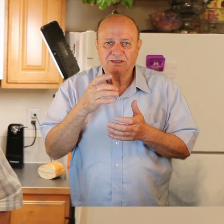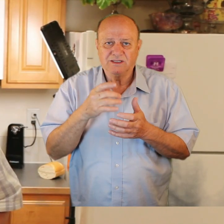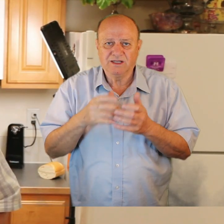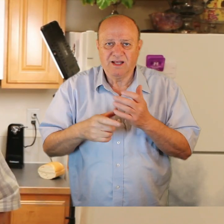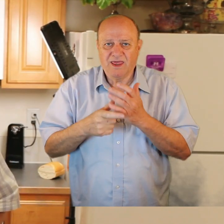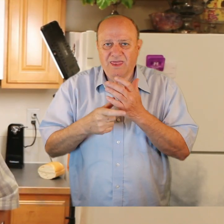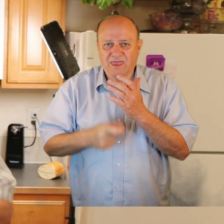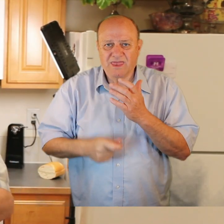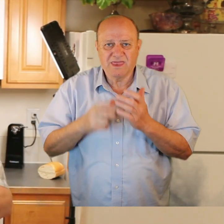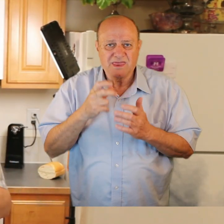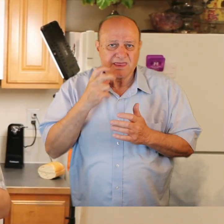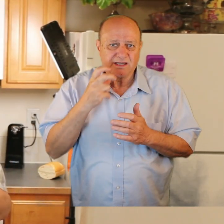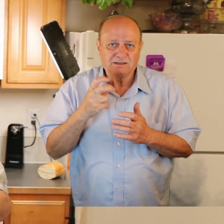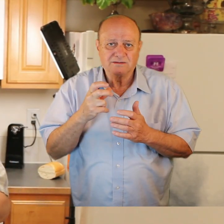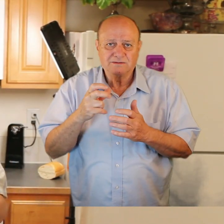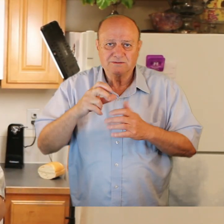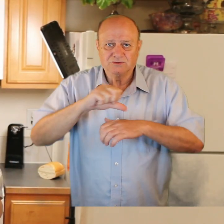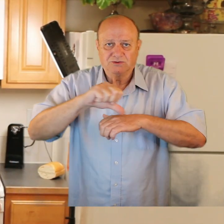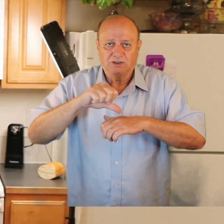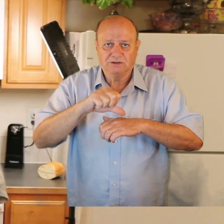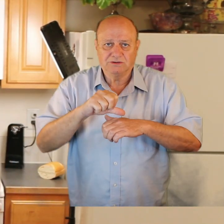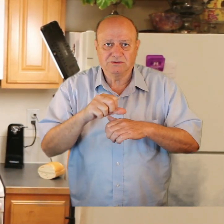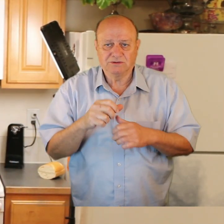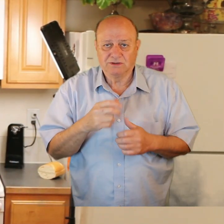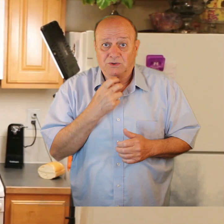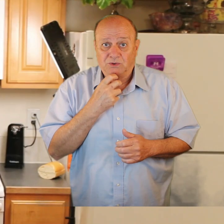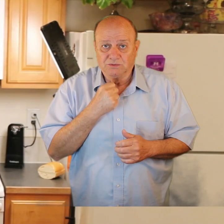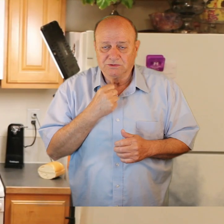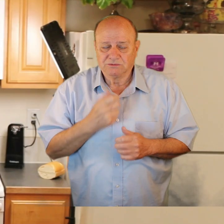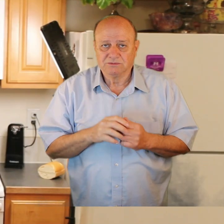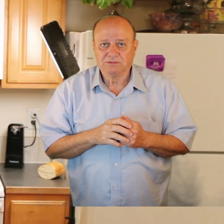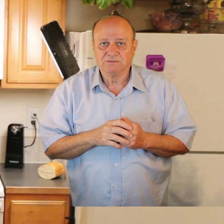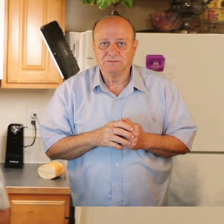now. Oops, that was kind of good.